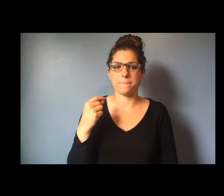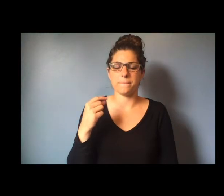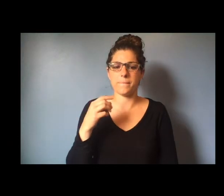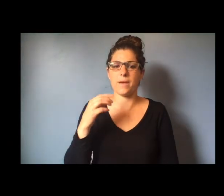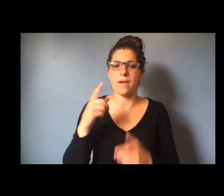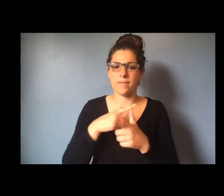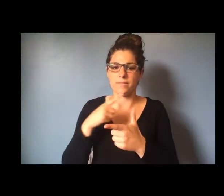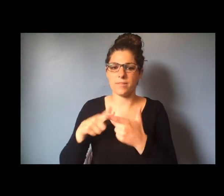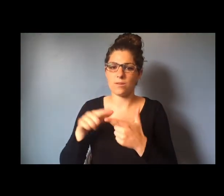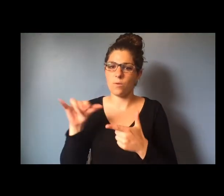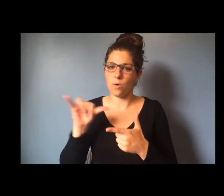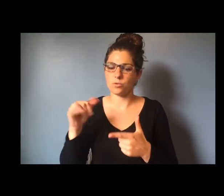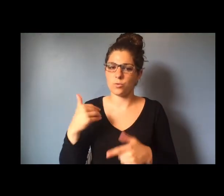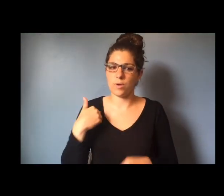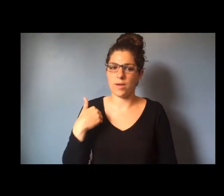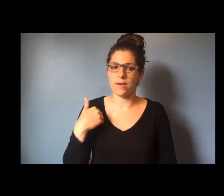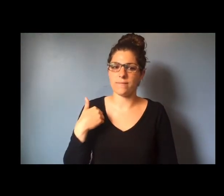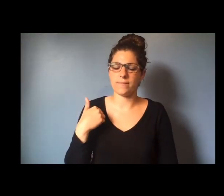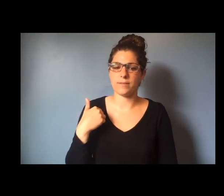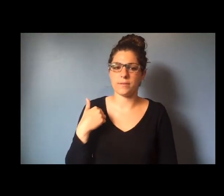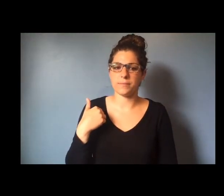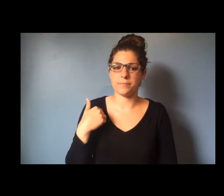then we also have